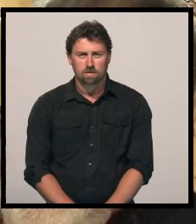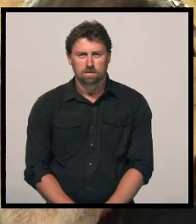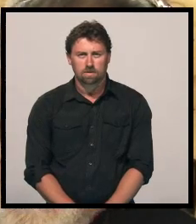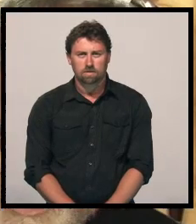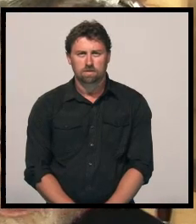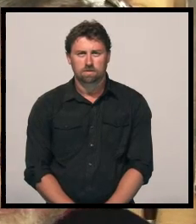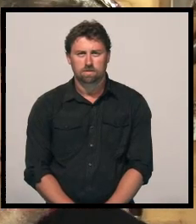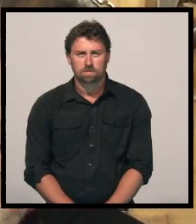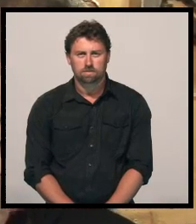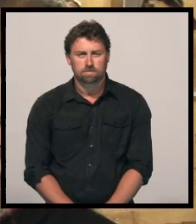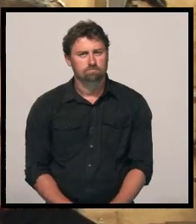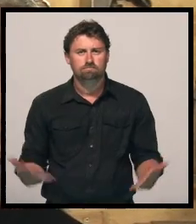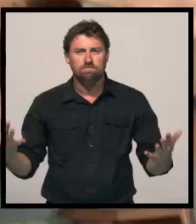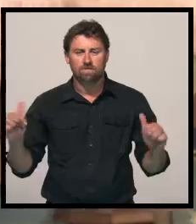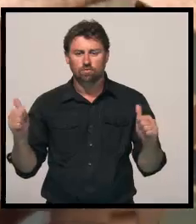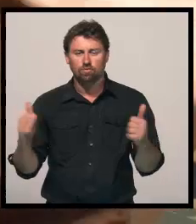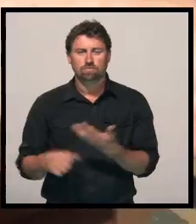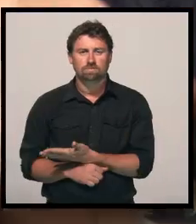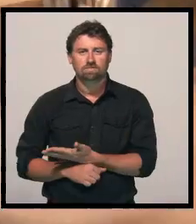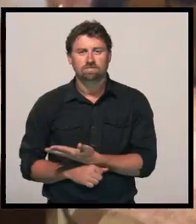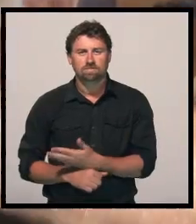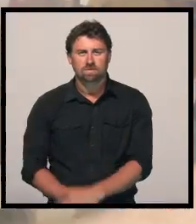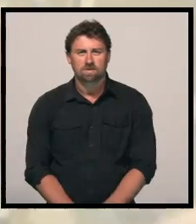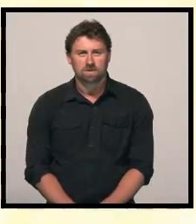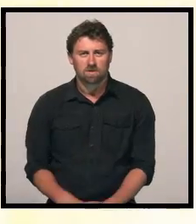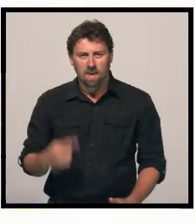There it is, finished. And you can hardly see those keys.